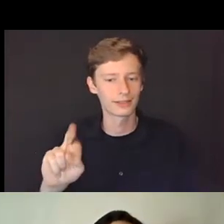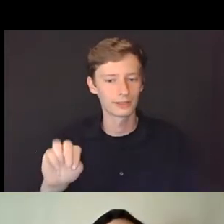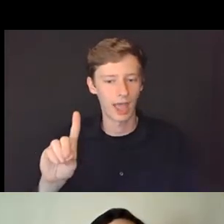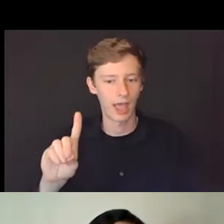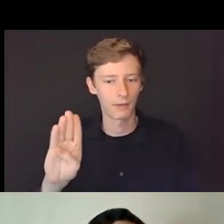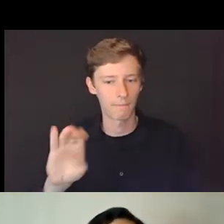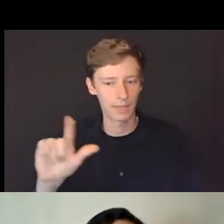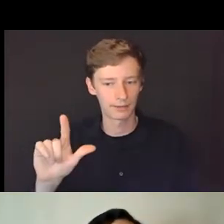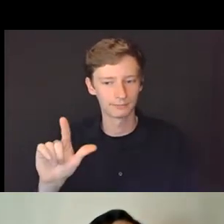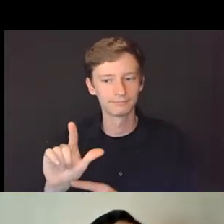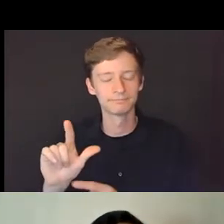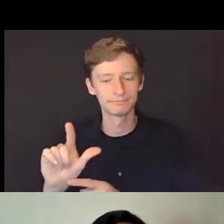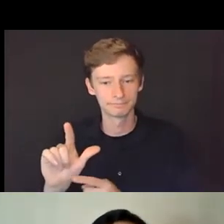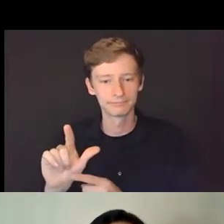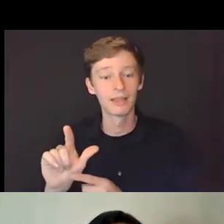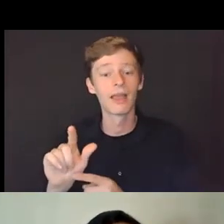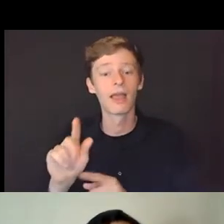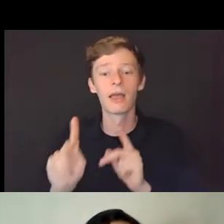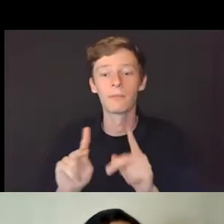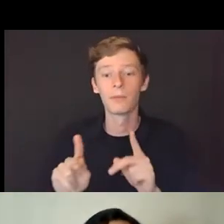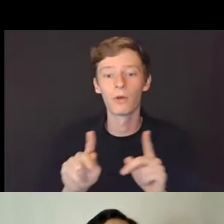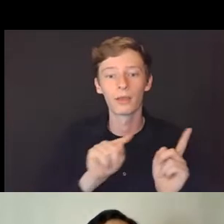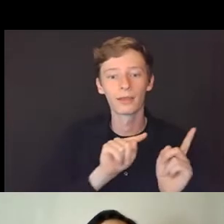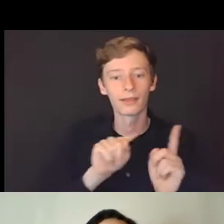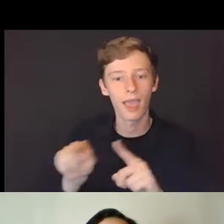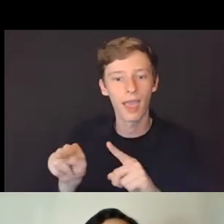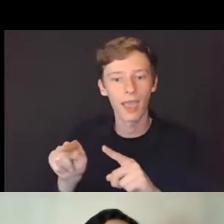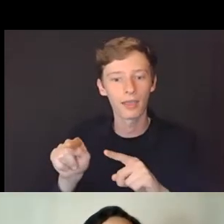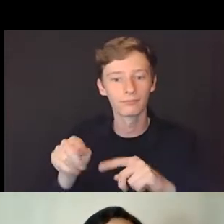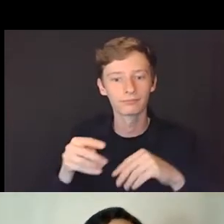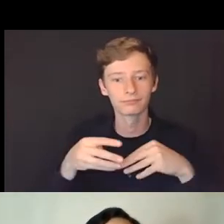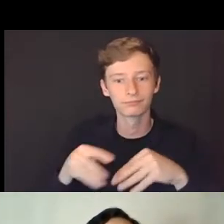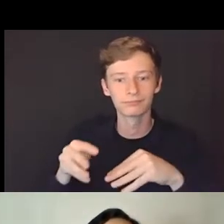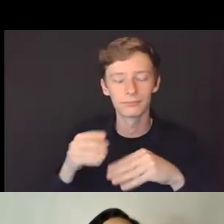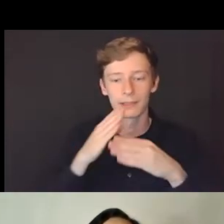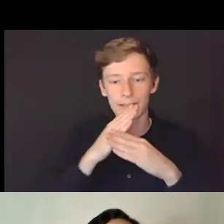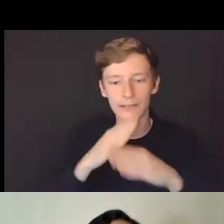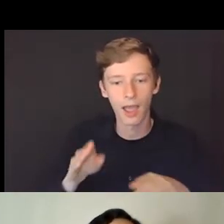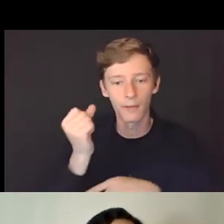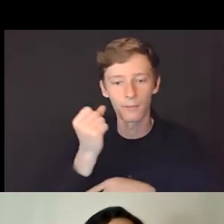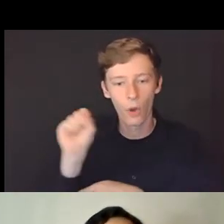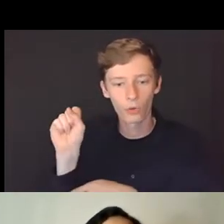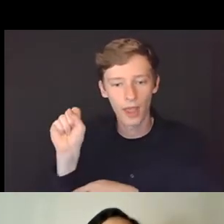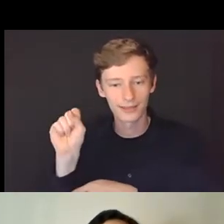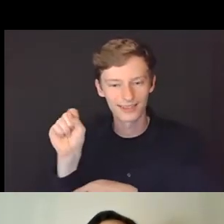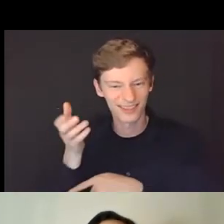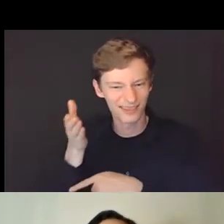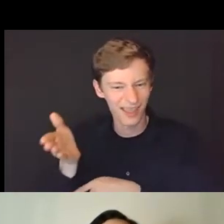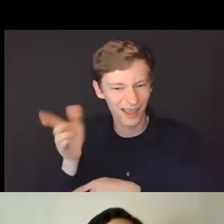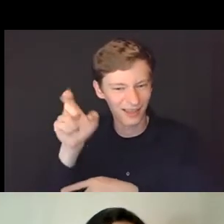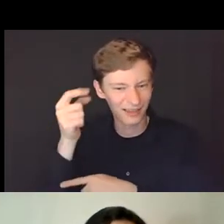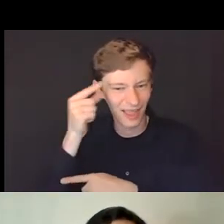who came together in silent protest outside the Capitol. And it made such a difference. It brought national spotlight. It